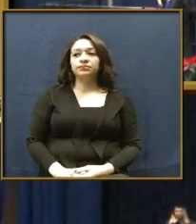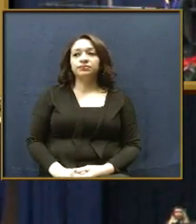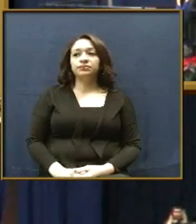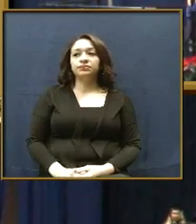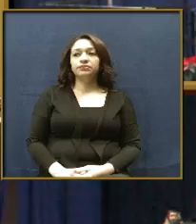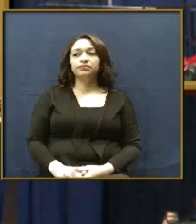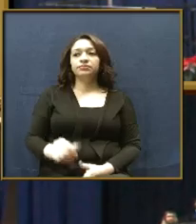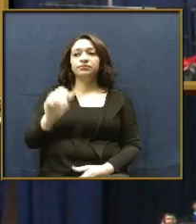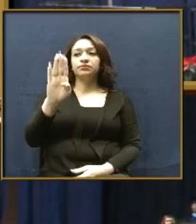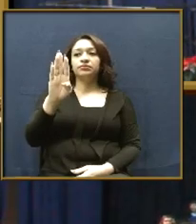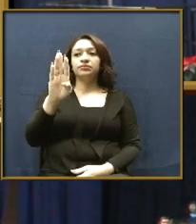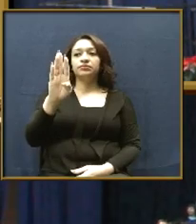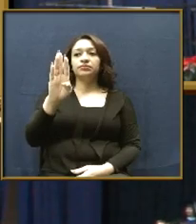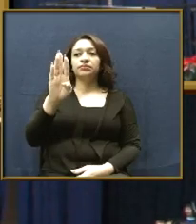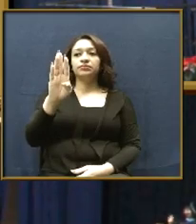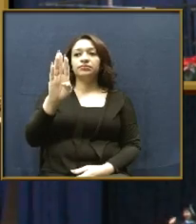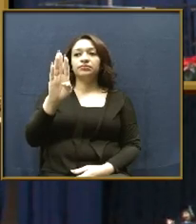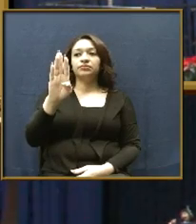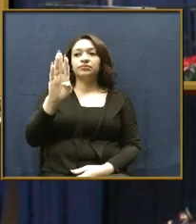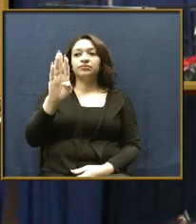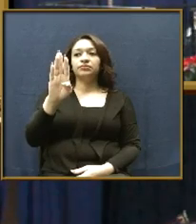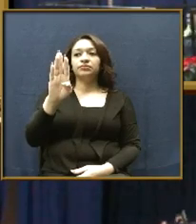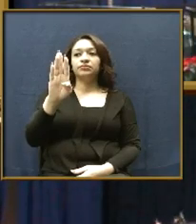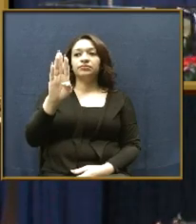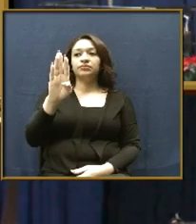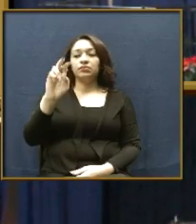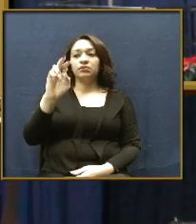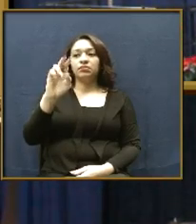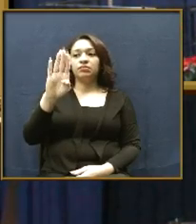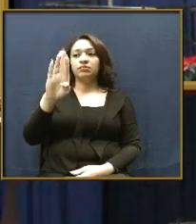Brittany Colleen McKinney.